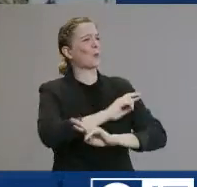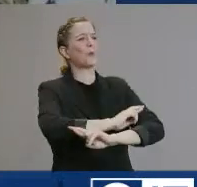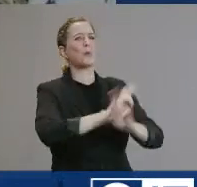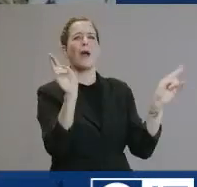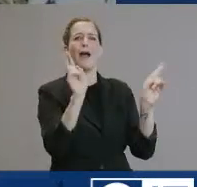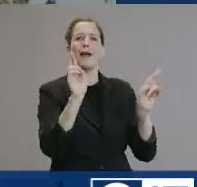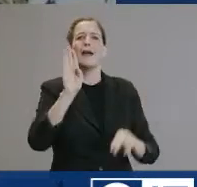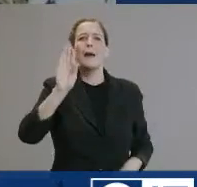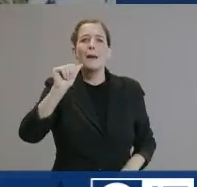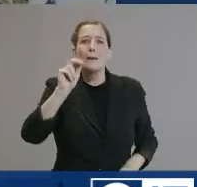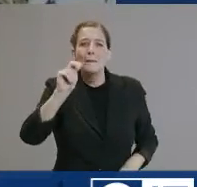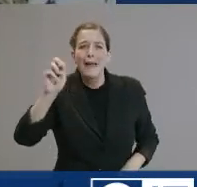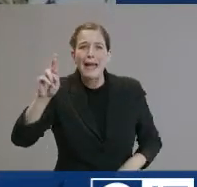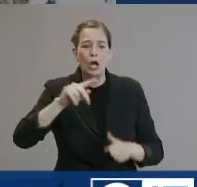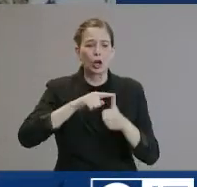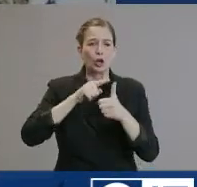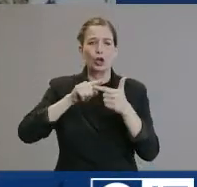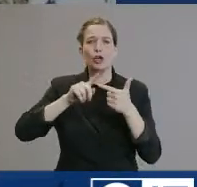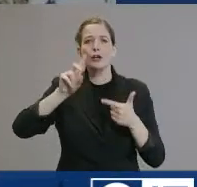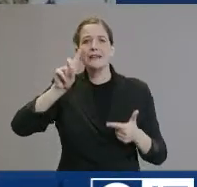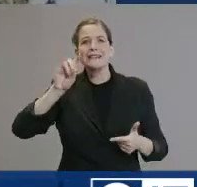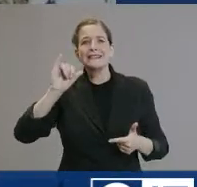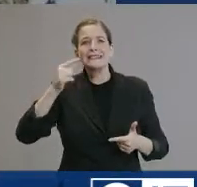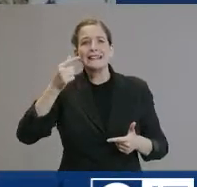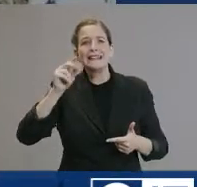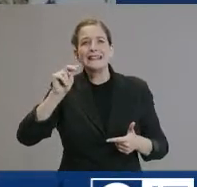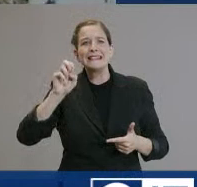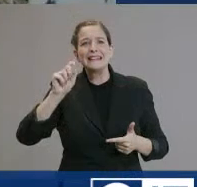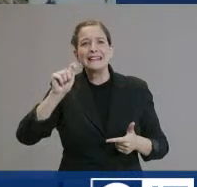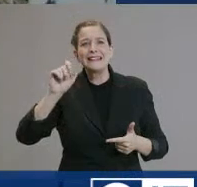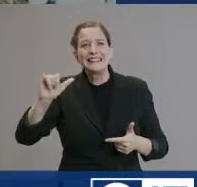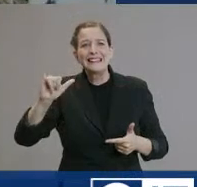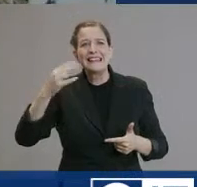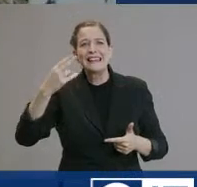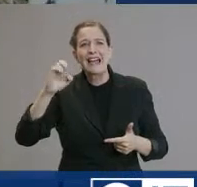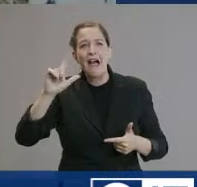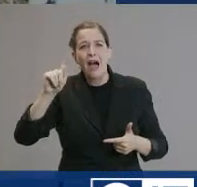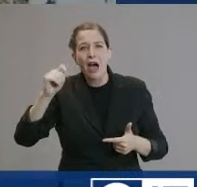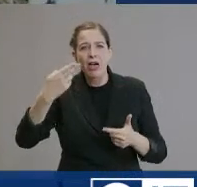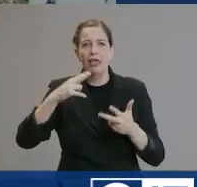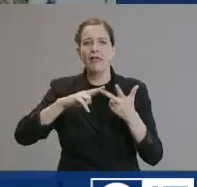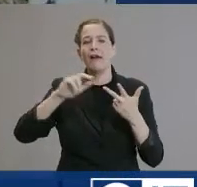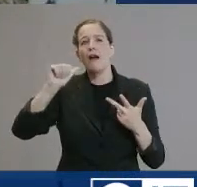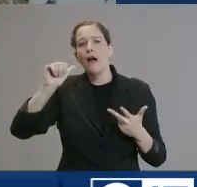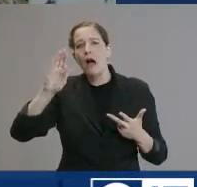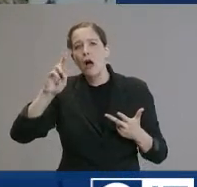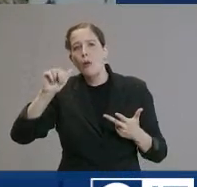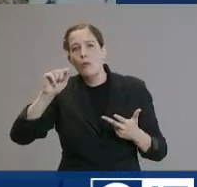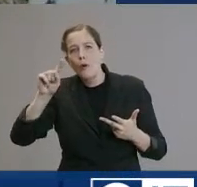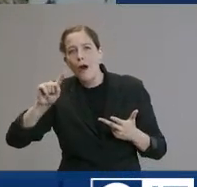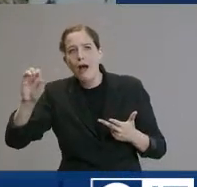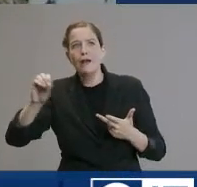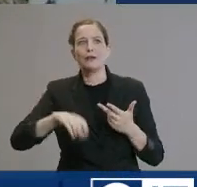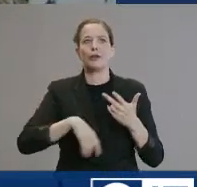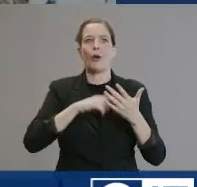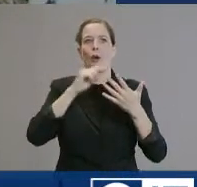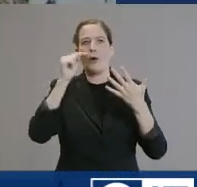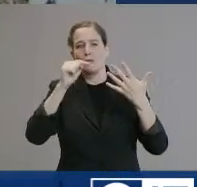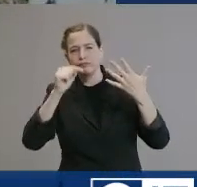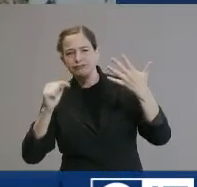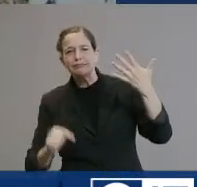Abrazo, Carondelet, and Northern Arizona Healthcare. There's been a lot